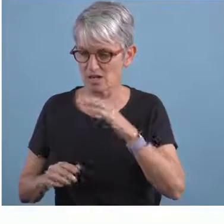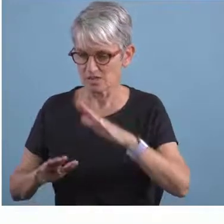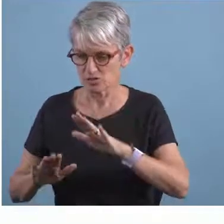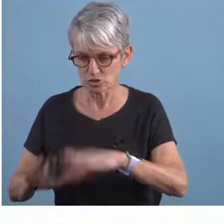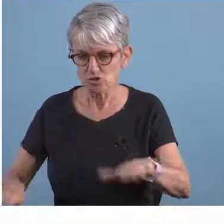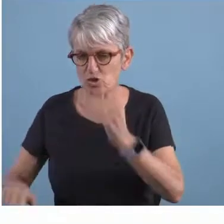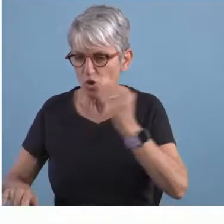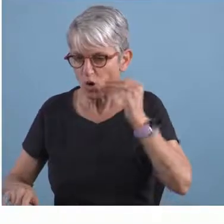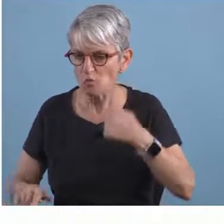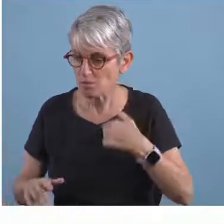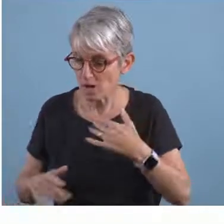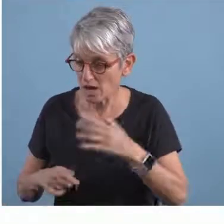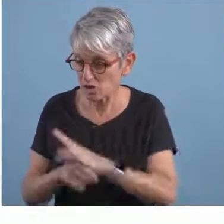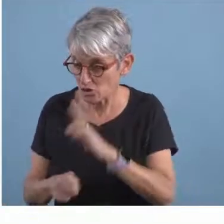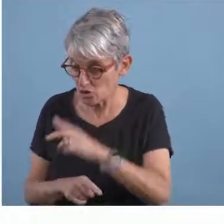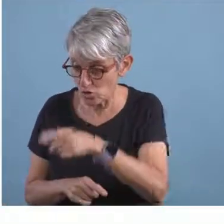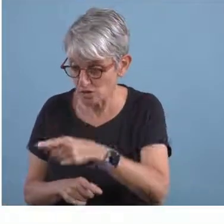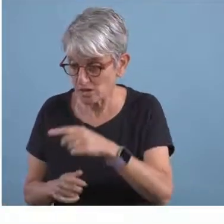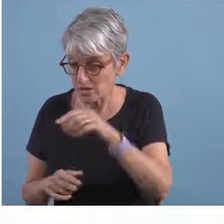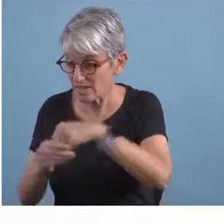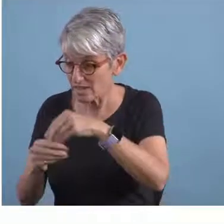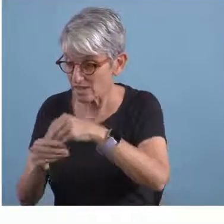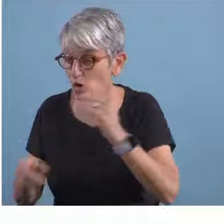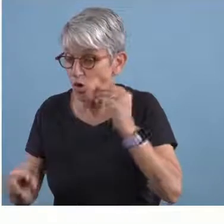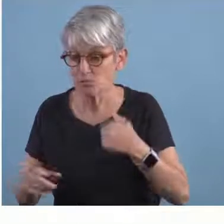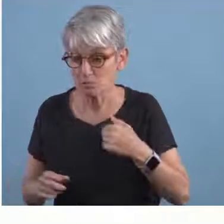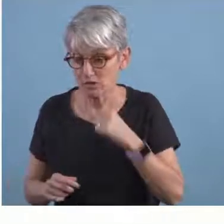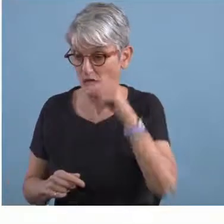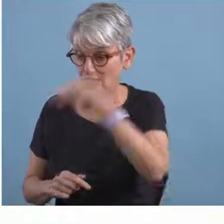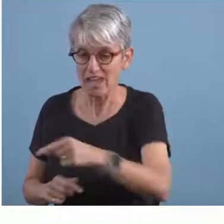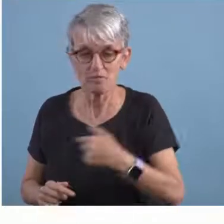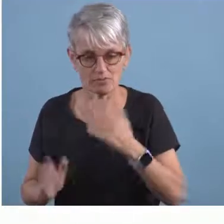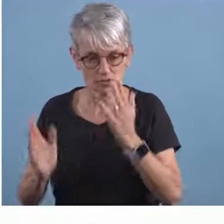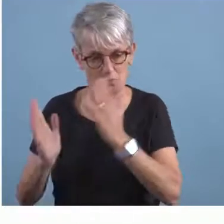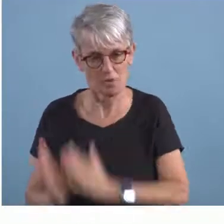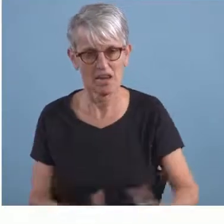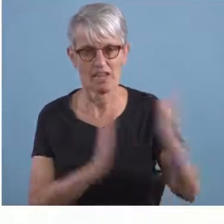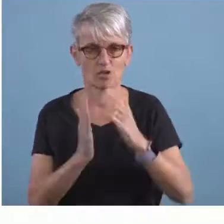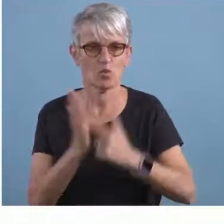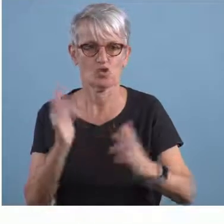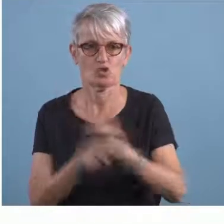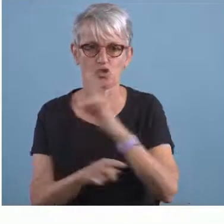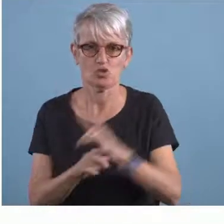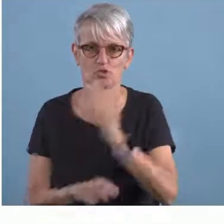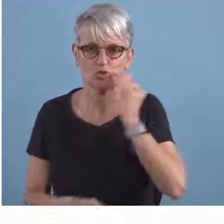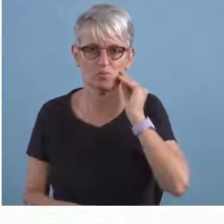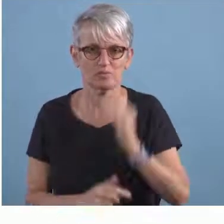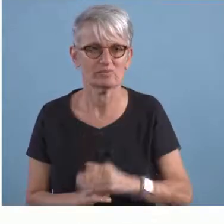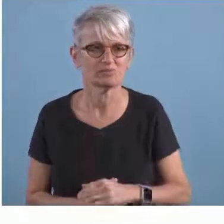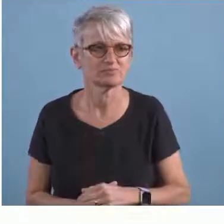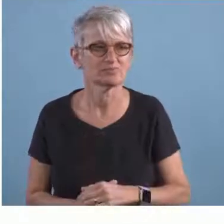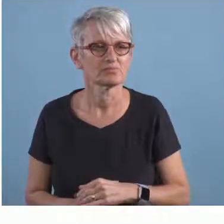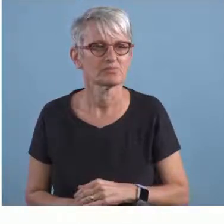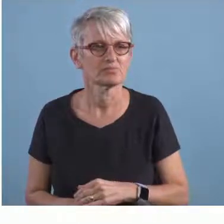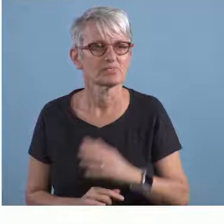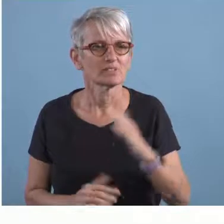And with telepractice, you need to plan what you're going to be using in the home when you're doing this via telepractice. Thanks for advancing the